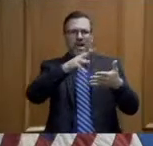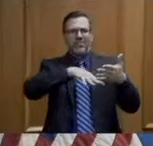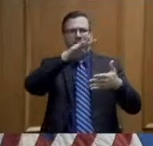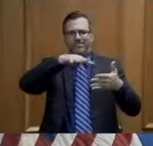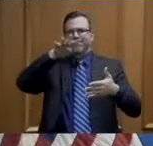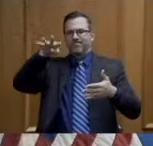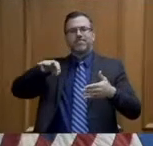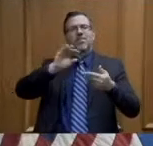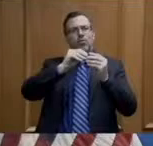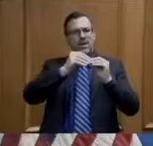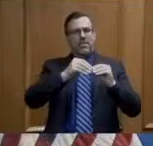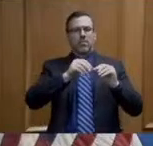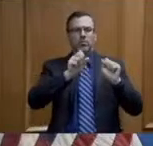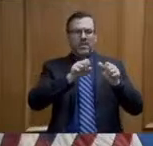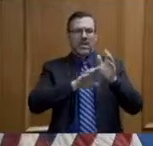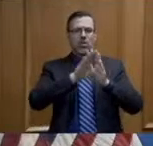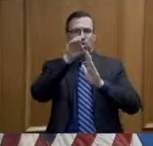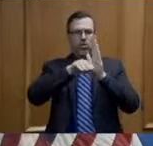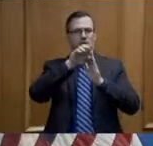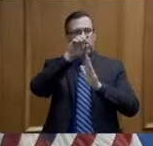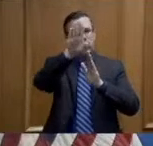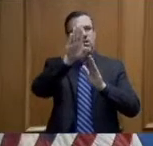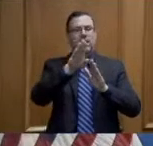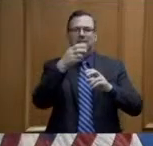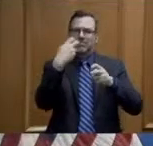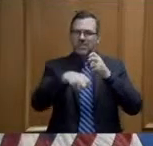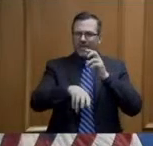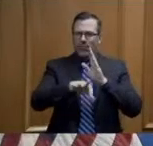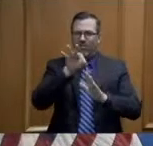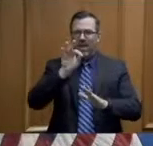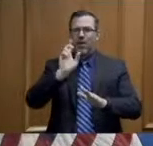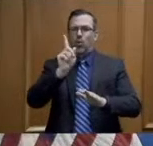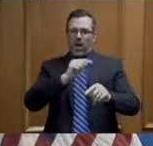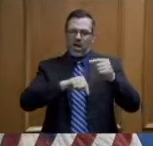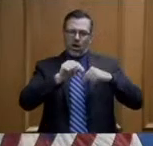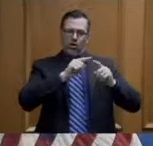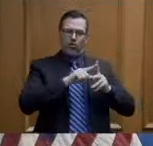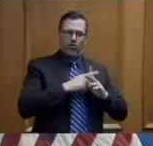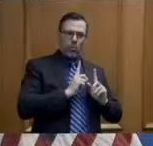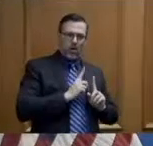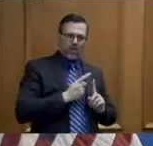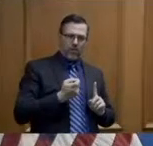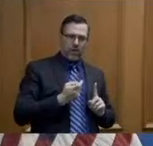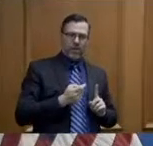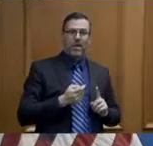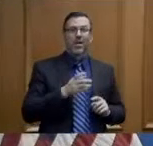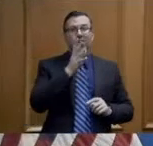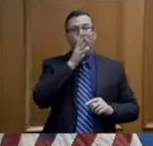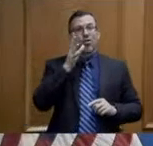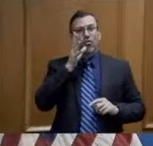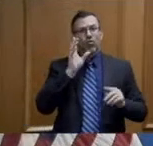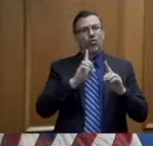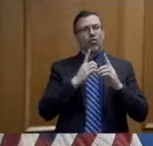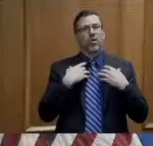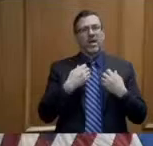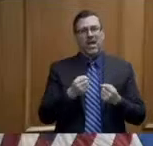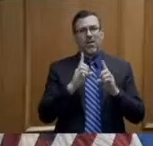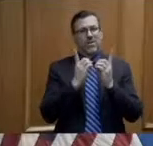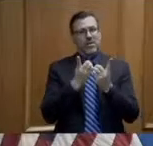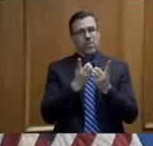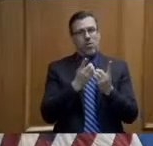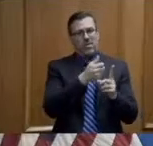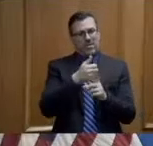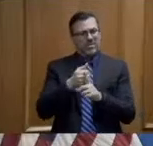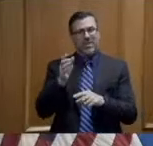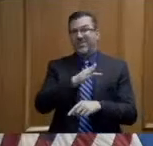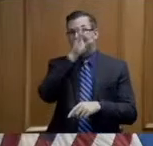get overwhelming really quickly. So to the second part of your question, rural health departments have never attempted anything on this